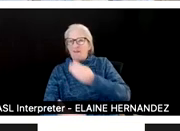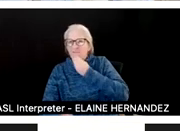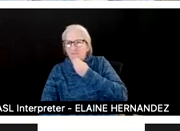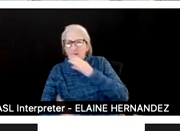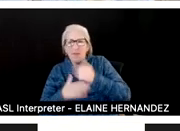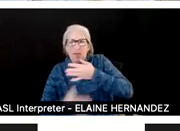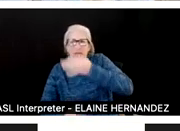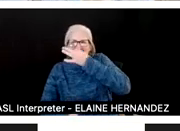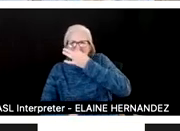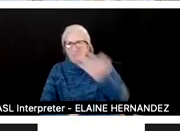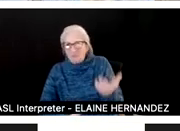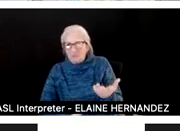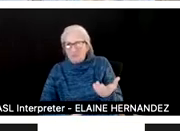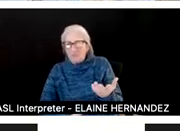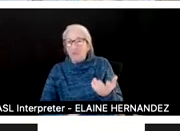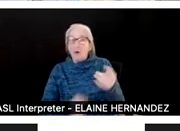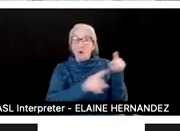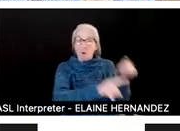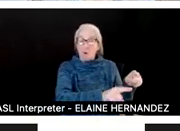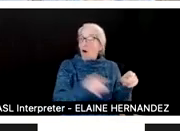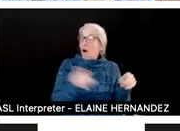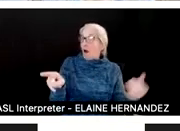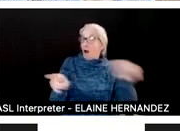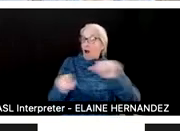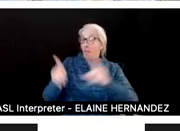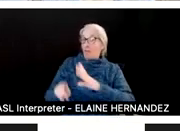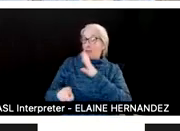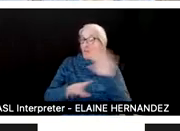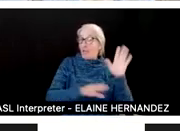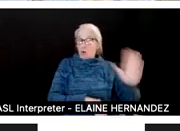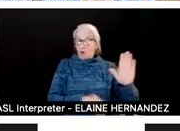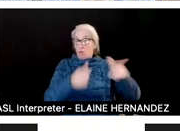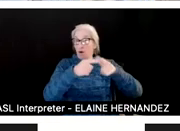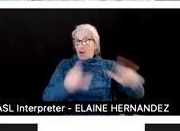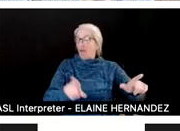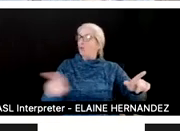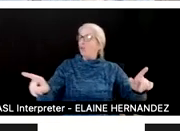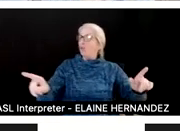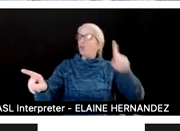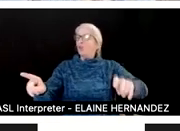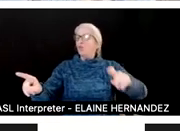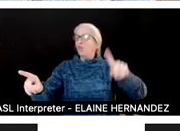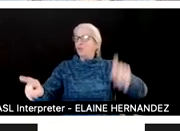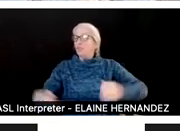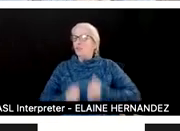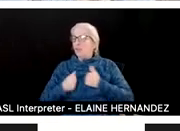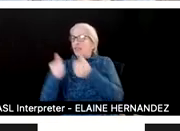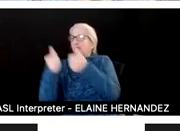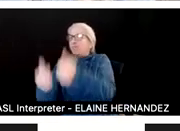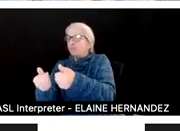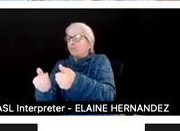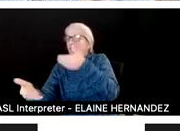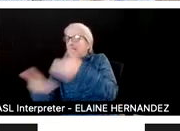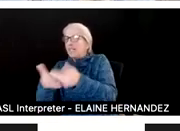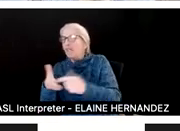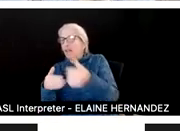who speak the same language. And enforcing certain rules against someone, but an immigrant, but not